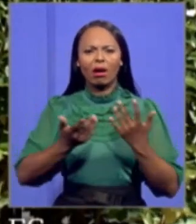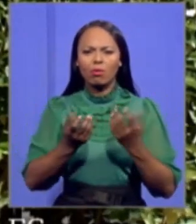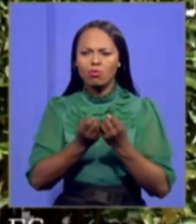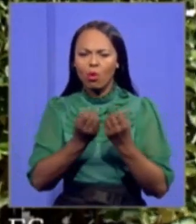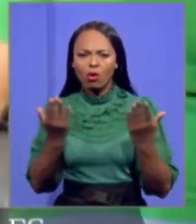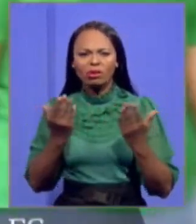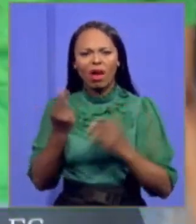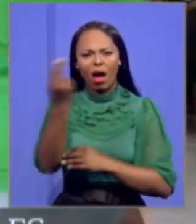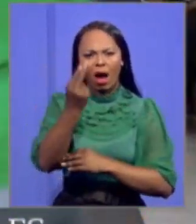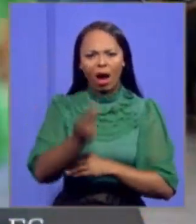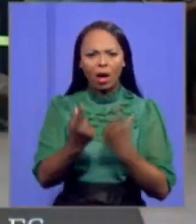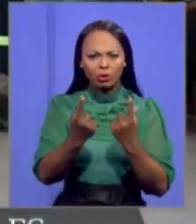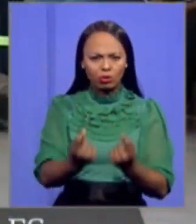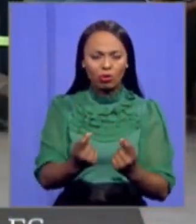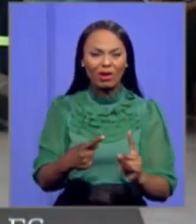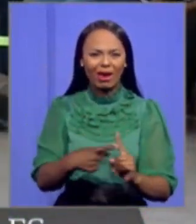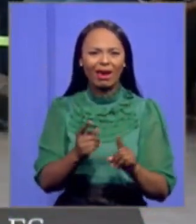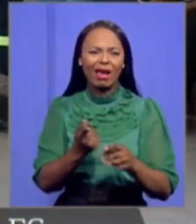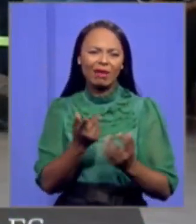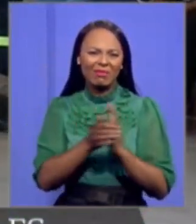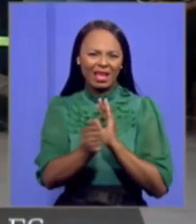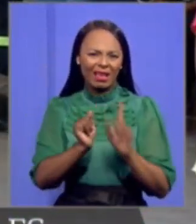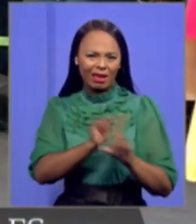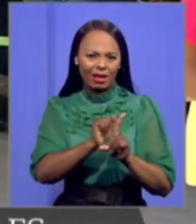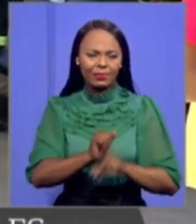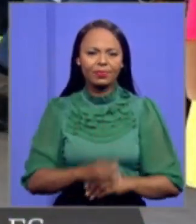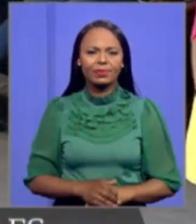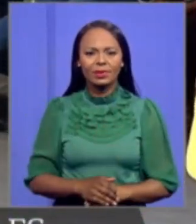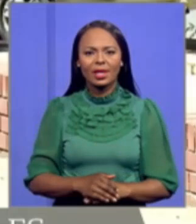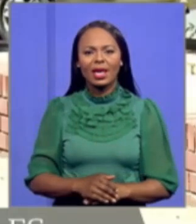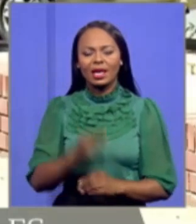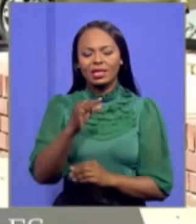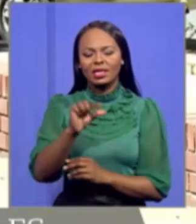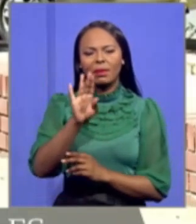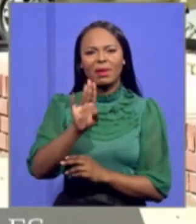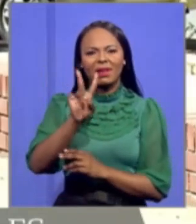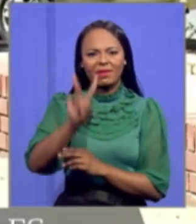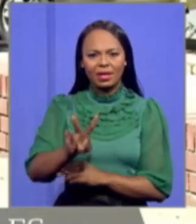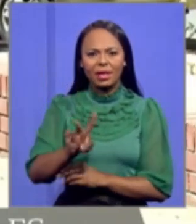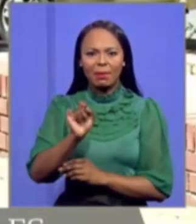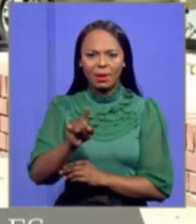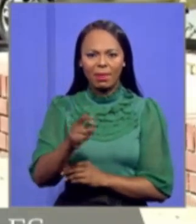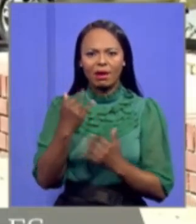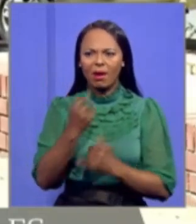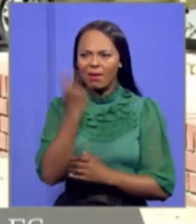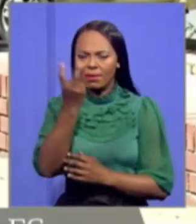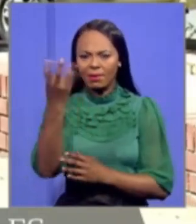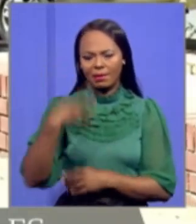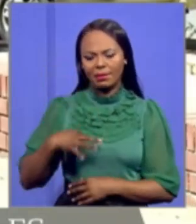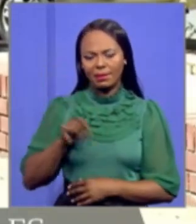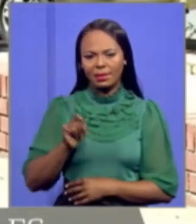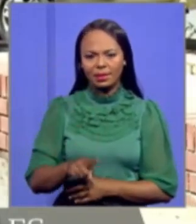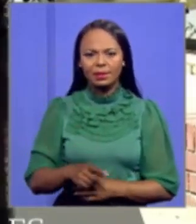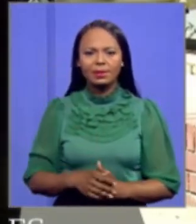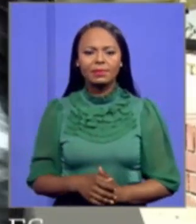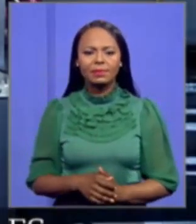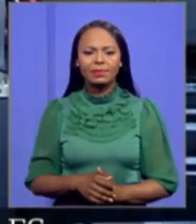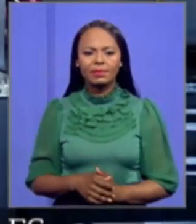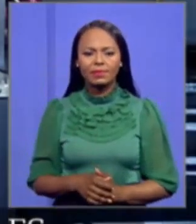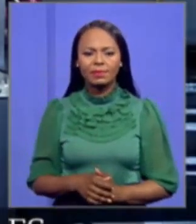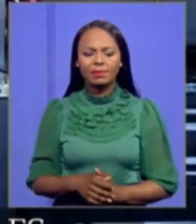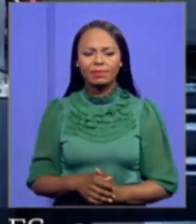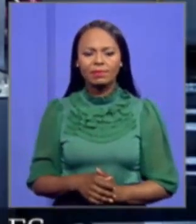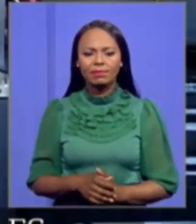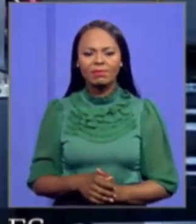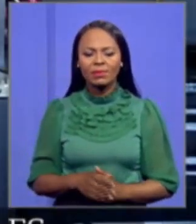etsa ate. Mekgatlo e kgahlano le tlhekefetso ya bong le yona ke karolo ya letsholo la ho batla mosadi enwa. Re